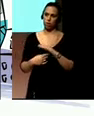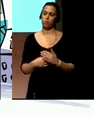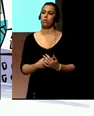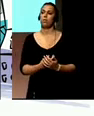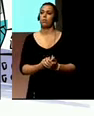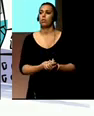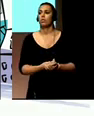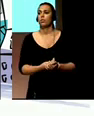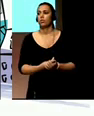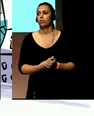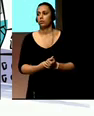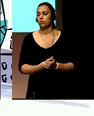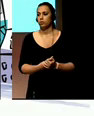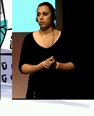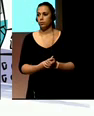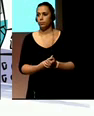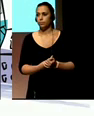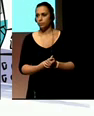second.